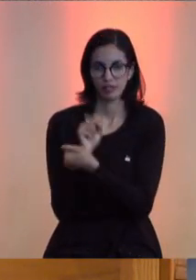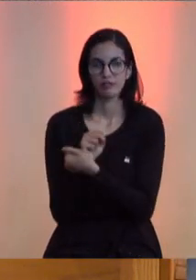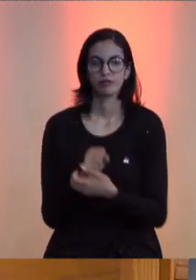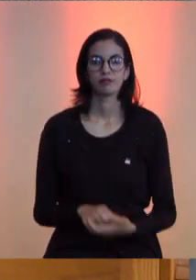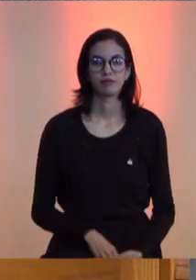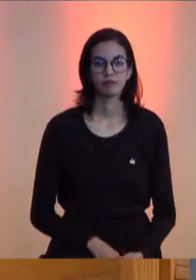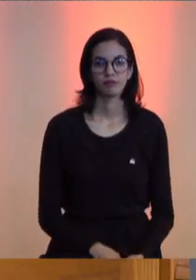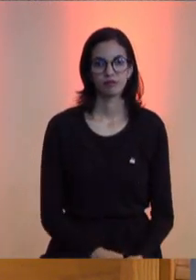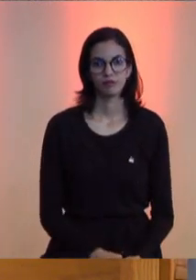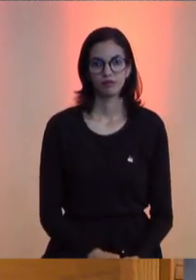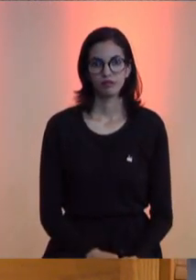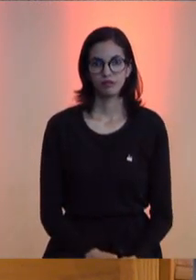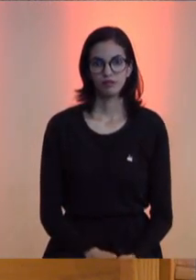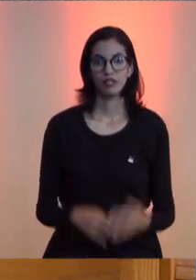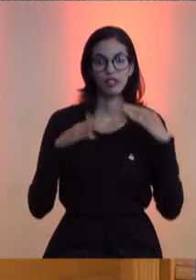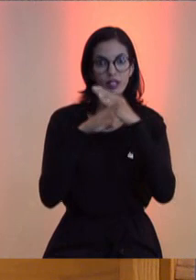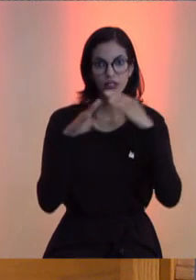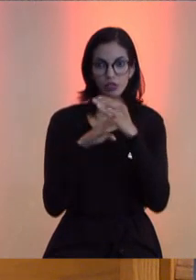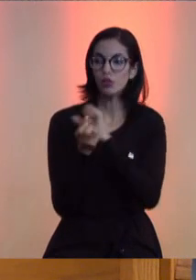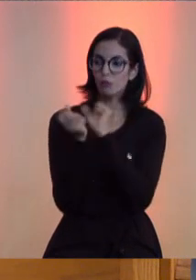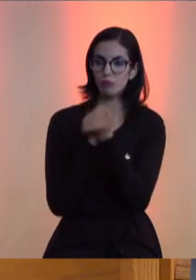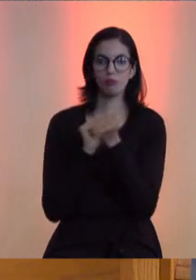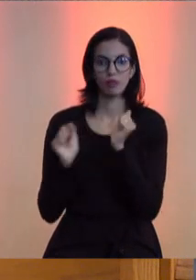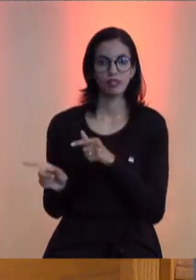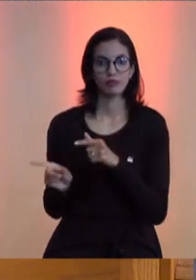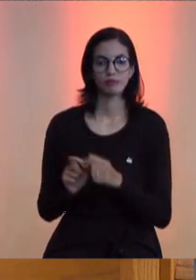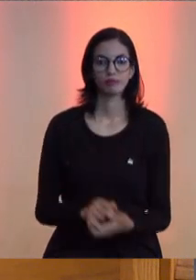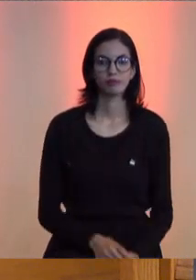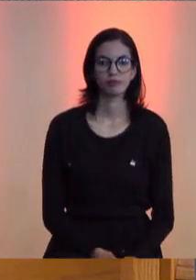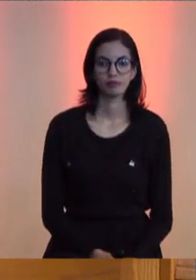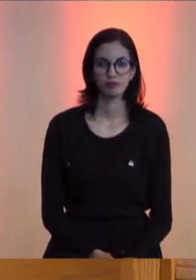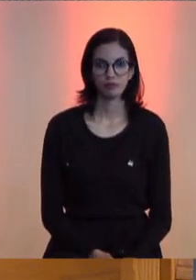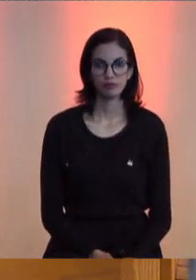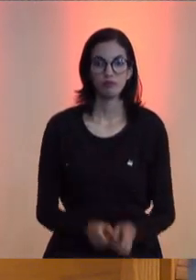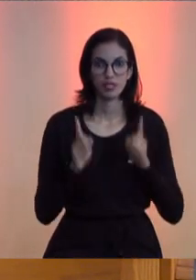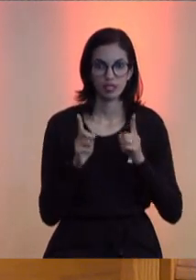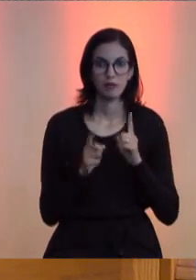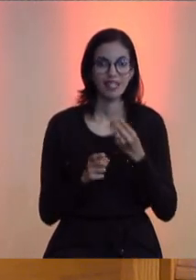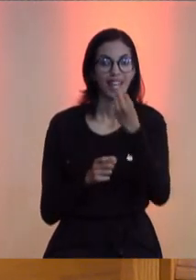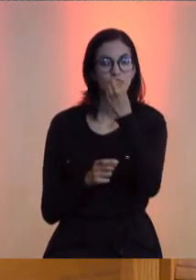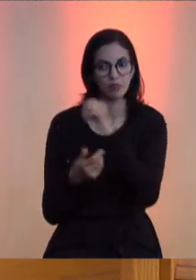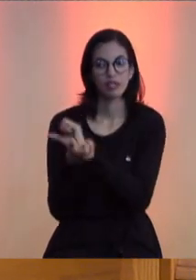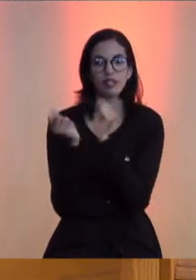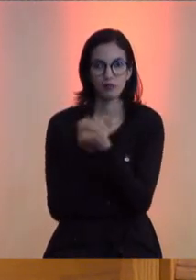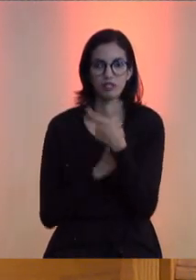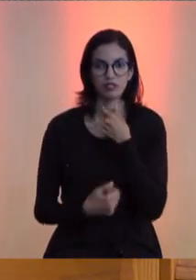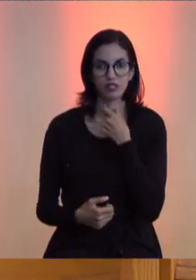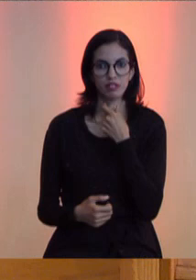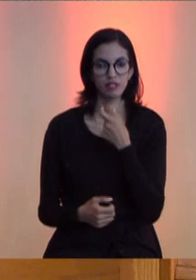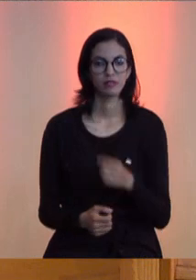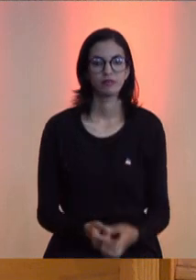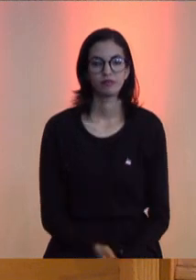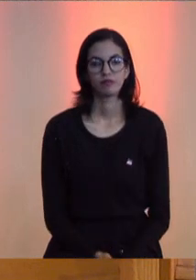Les cambió el idioma. Wanted to change their appetite. Y les quiso cambiar el apetito. That's what the devil does all